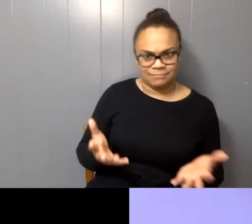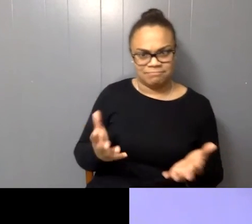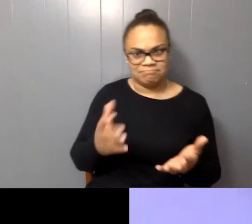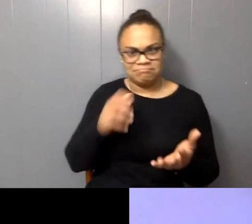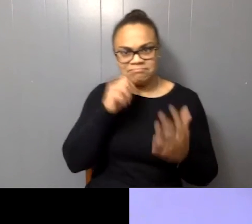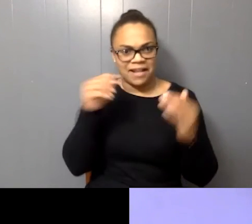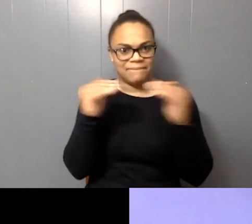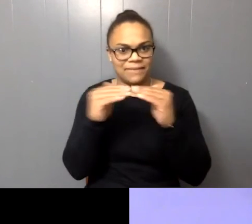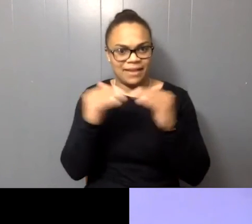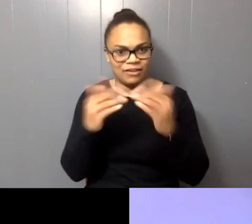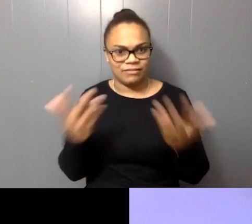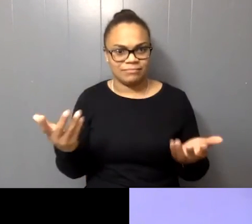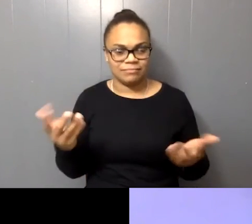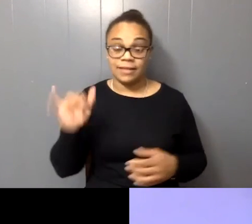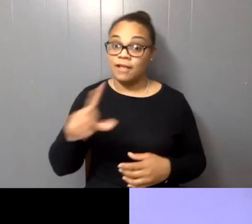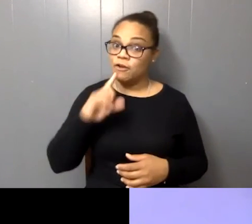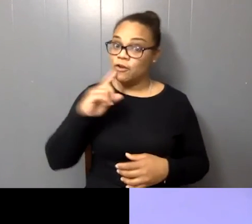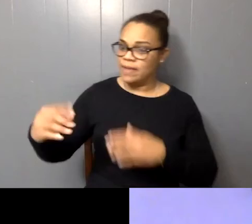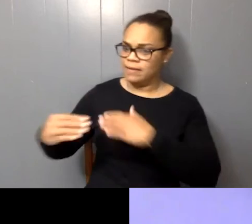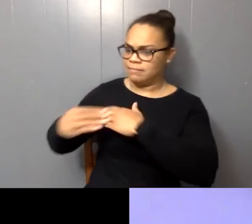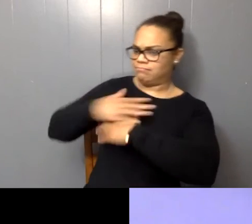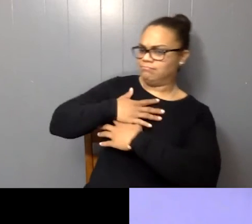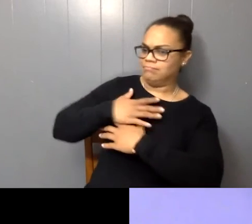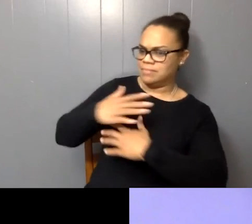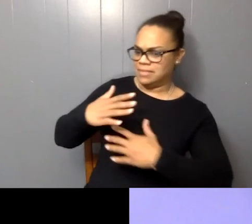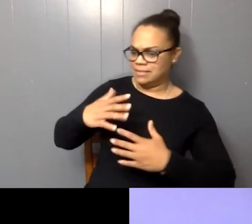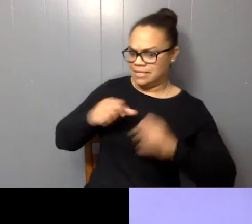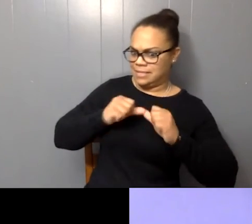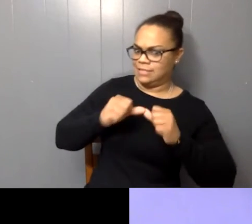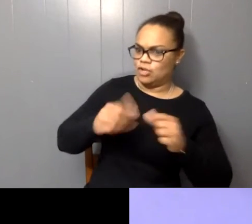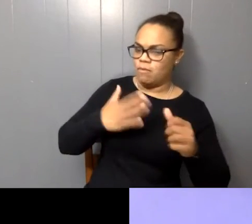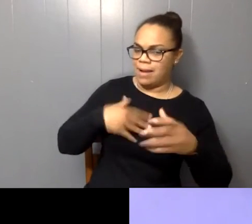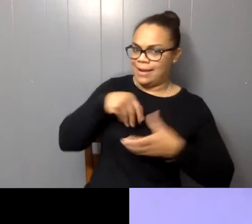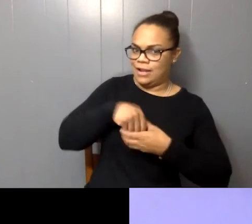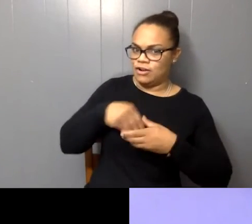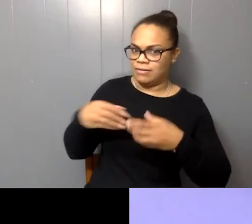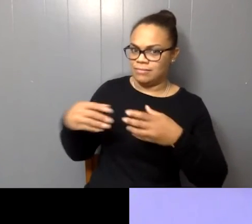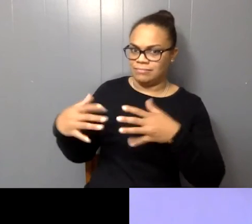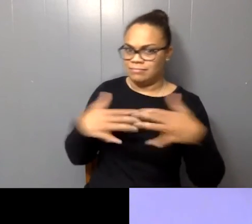contributes to my inner fighting about like how I feel.